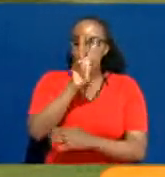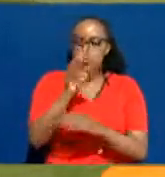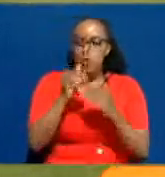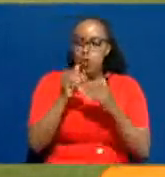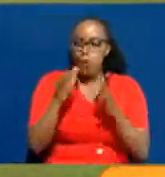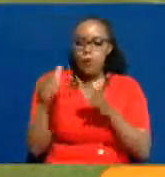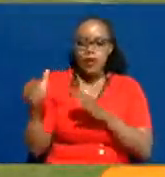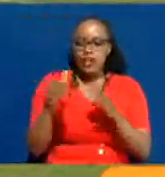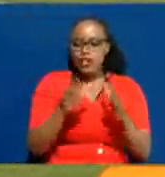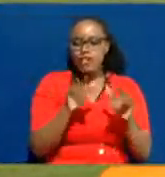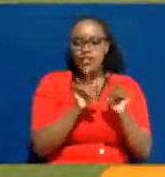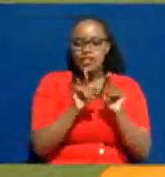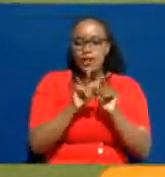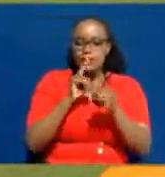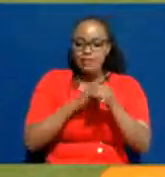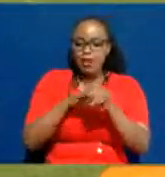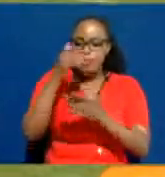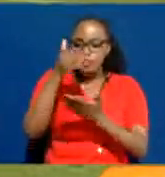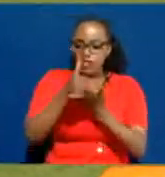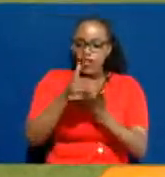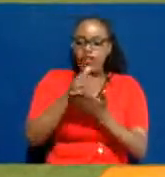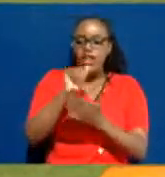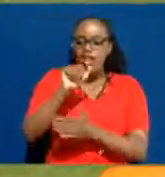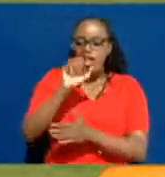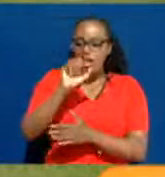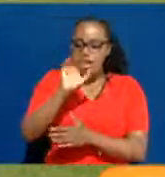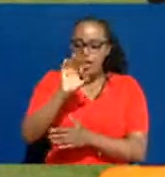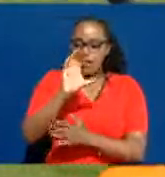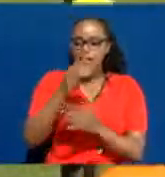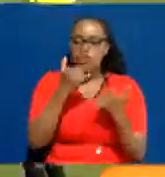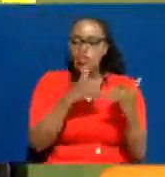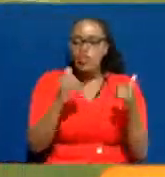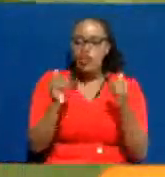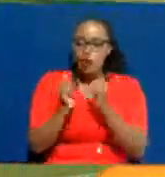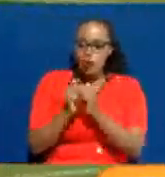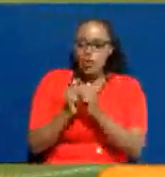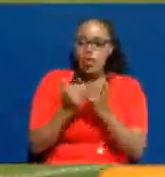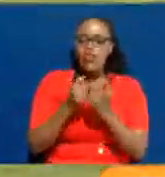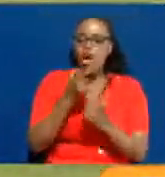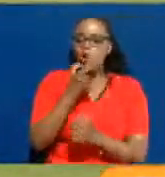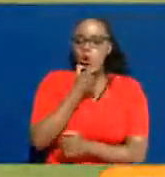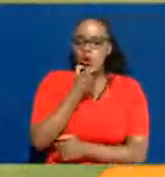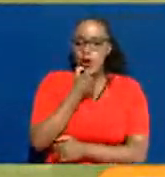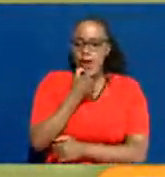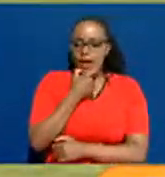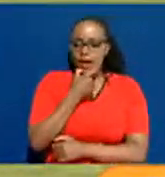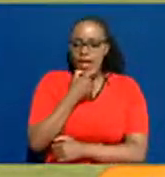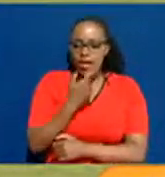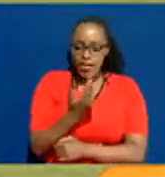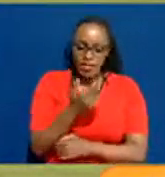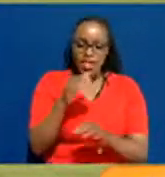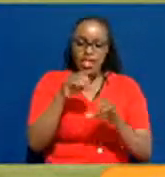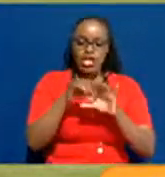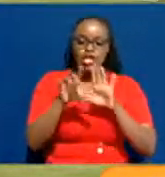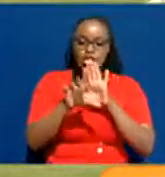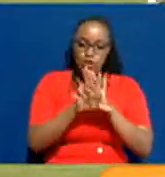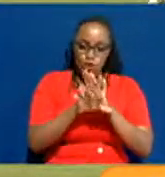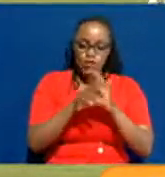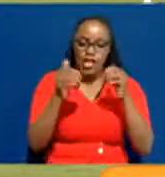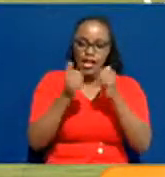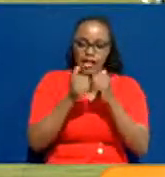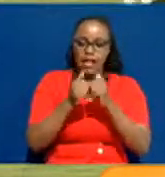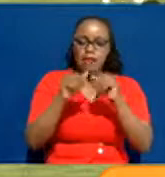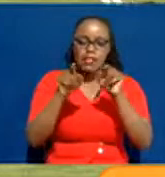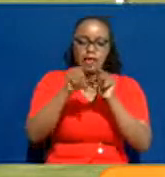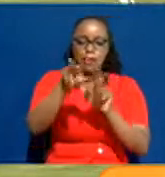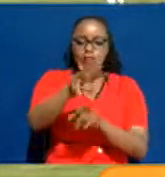in stoppage time. AFC Leopards are now set to face their arch-rivals Gor Mahia in the Mashemeji Derby, to be hosted at the